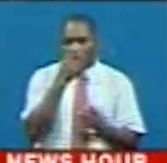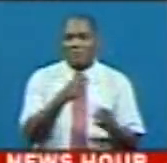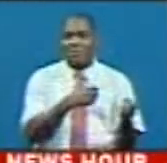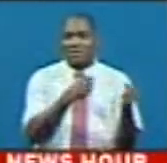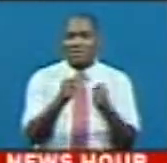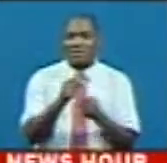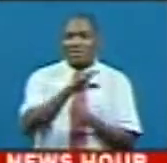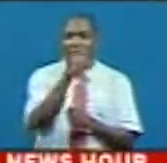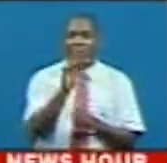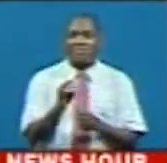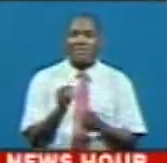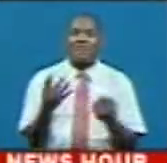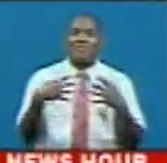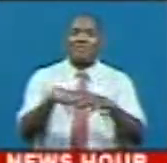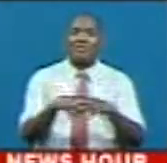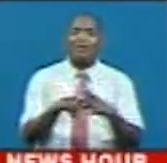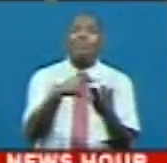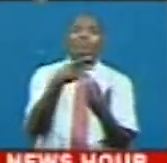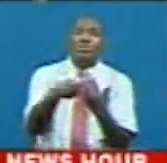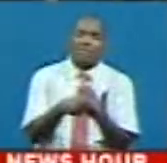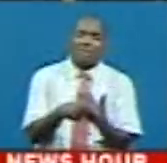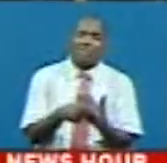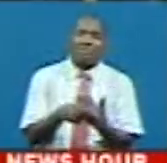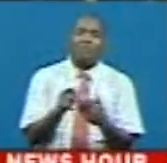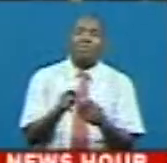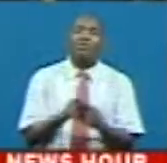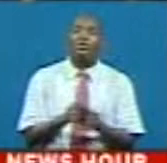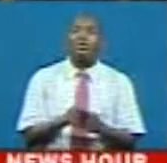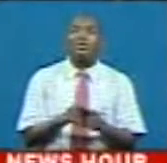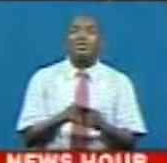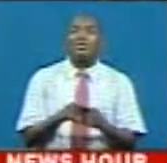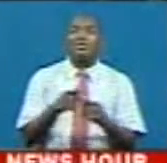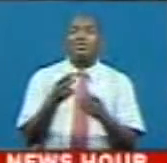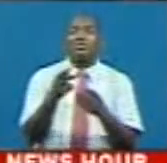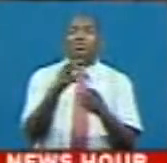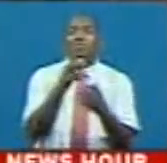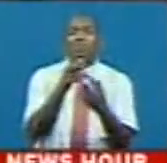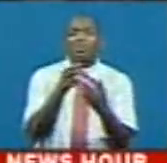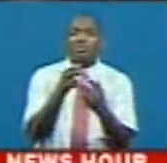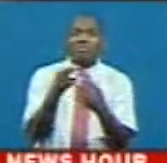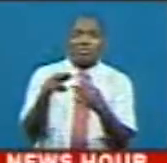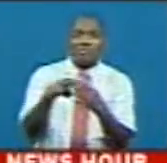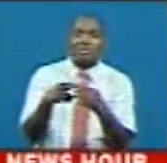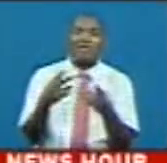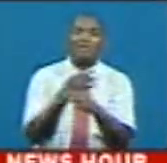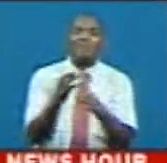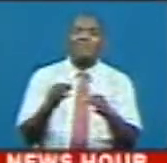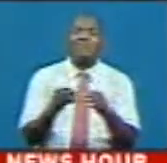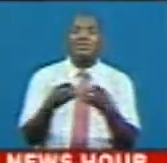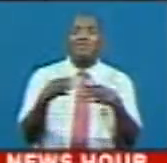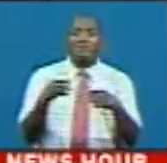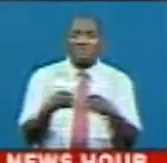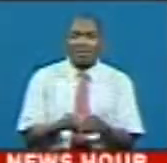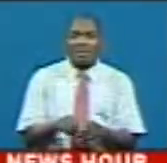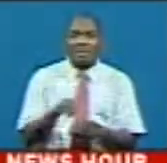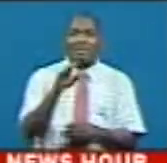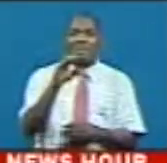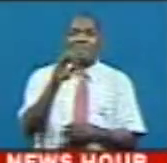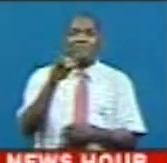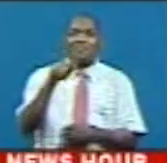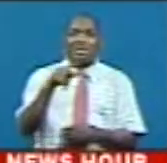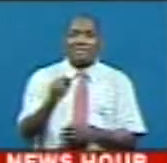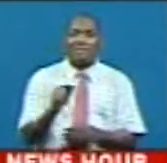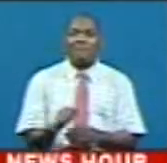to deepen the Africa integration agenda to bolster intra-regional trade via the Continental Free Trade